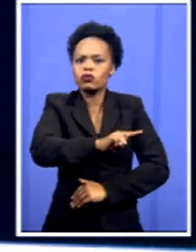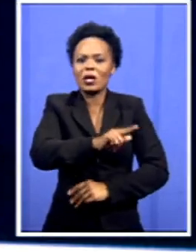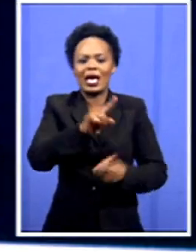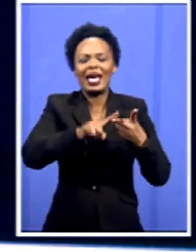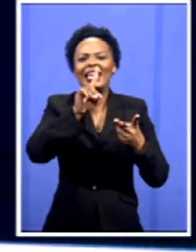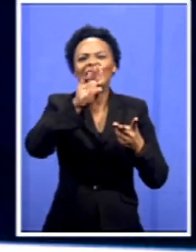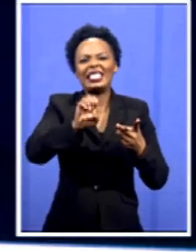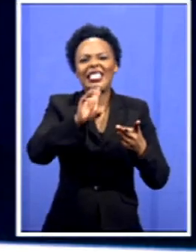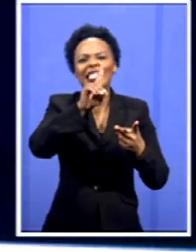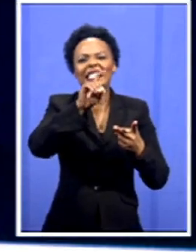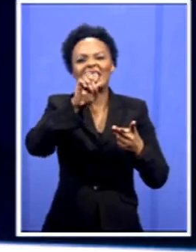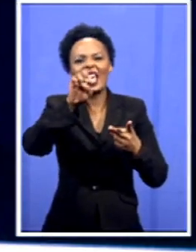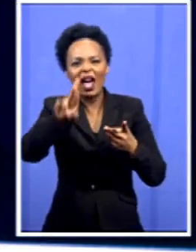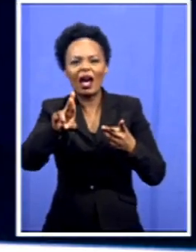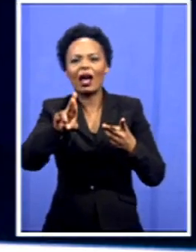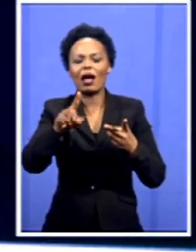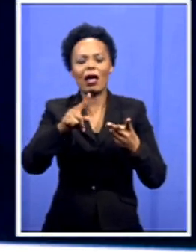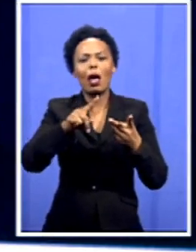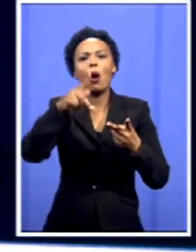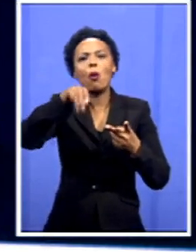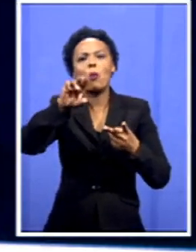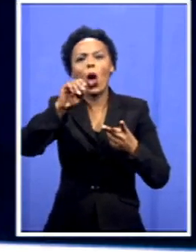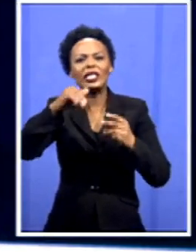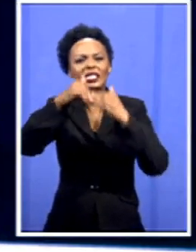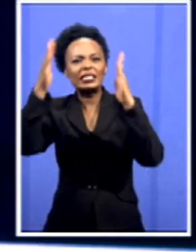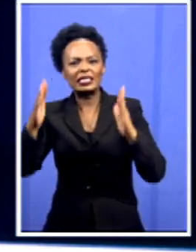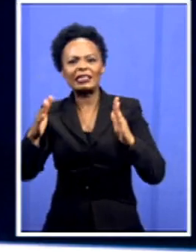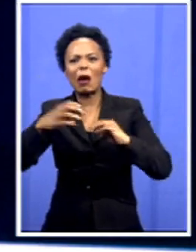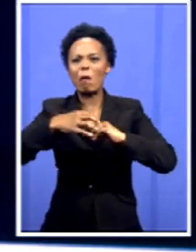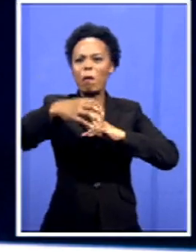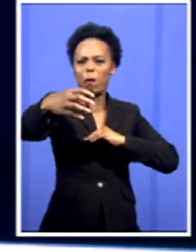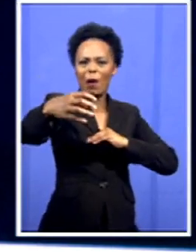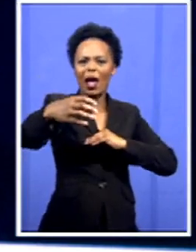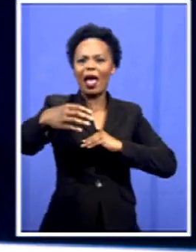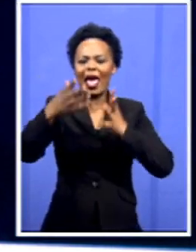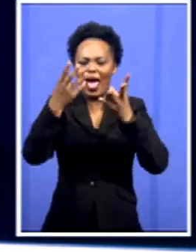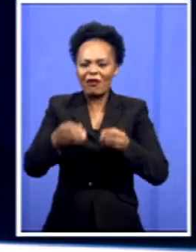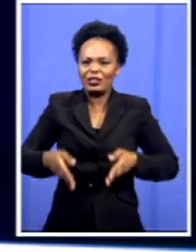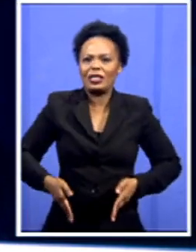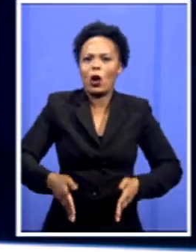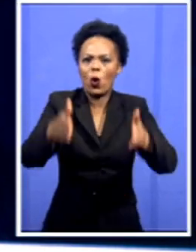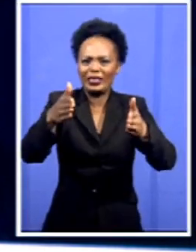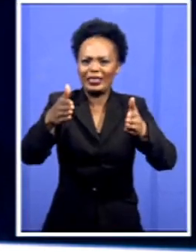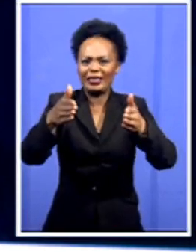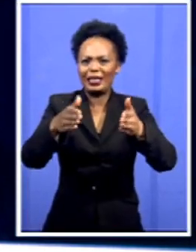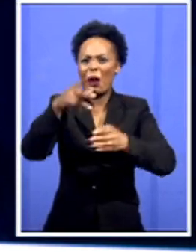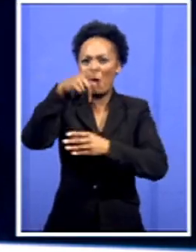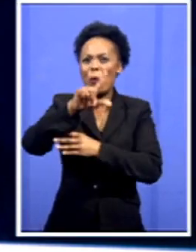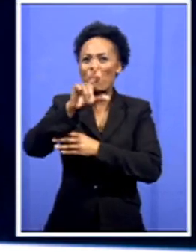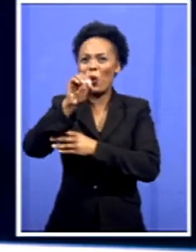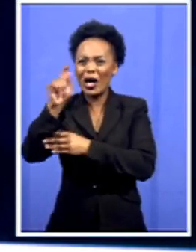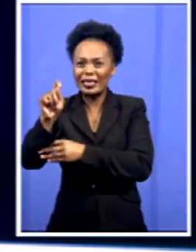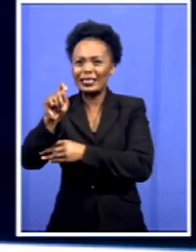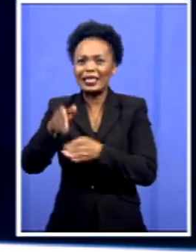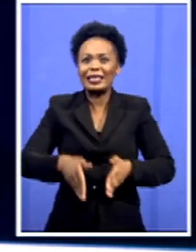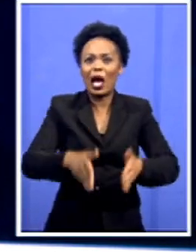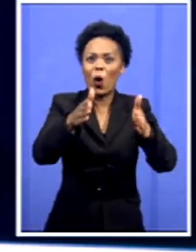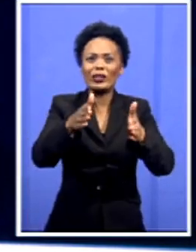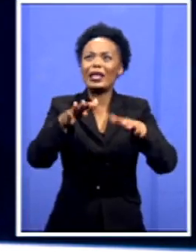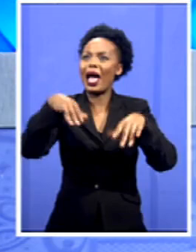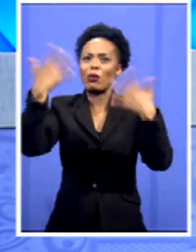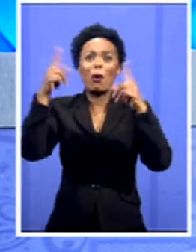Didier areas, the plots. Have you ever seen in South Africa a plot with a tar road? Plots do not have tar roads, but in mid-value go there, most